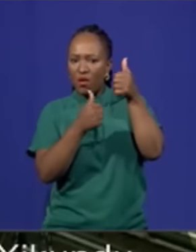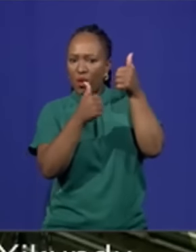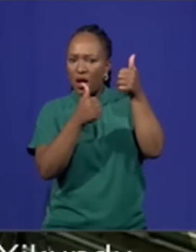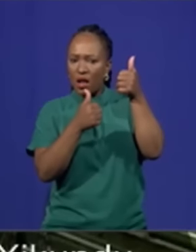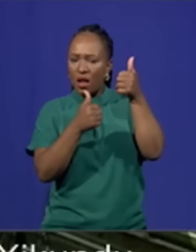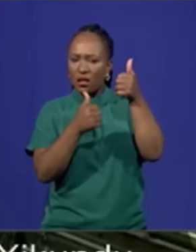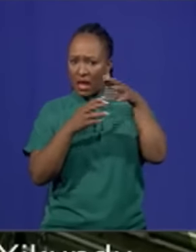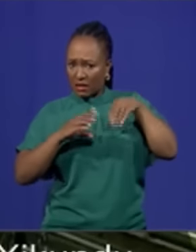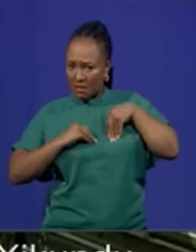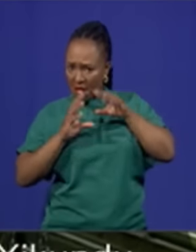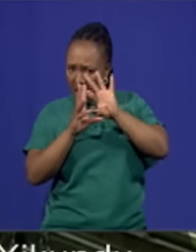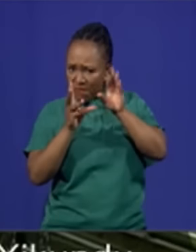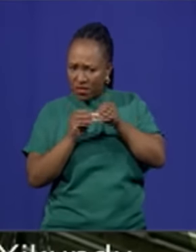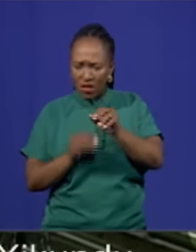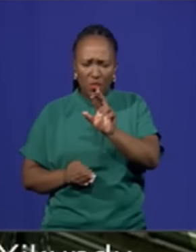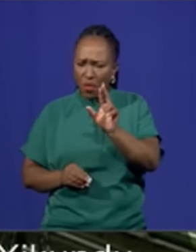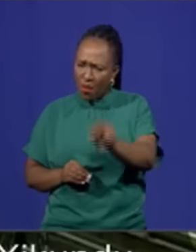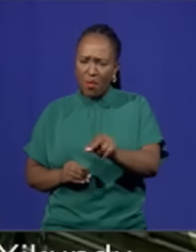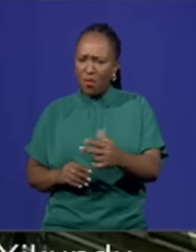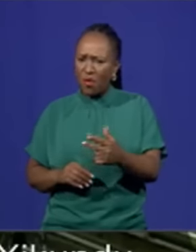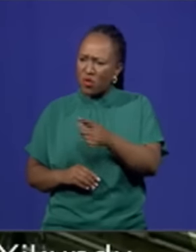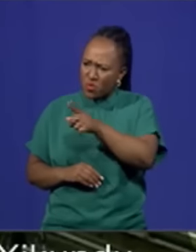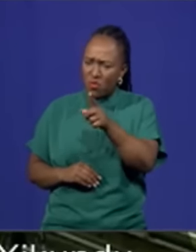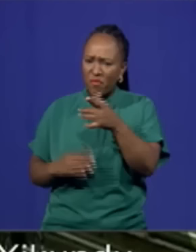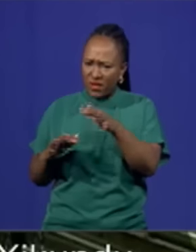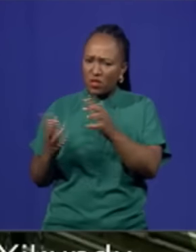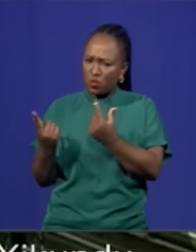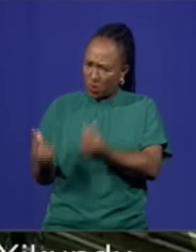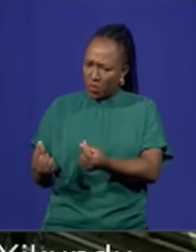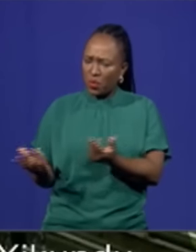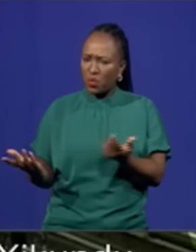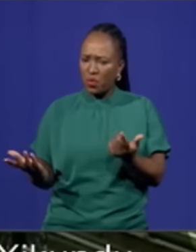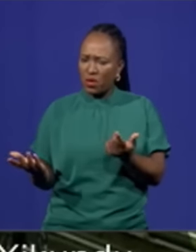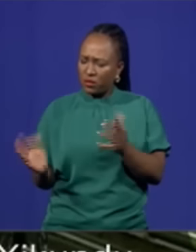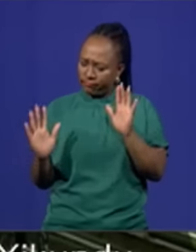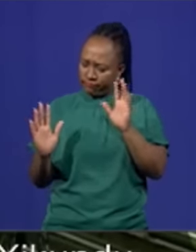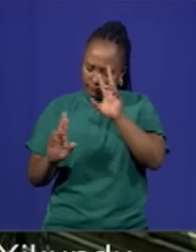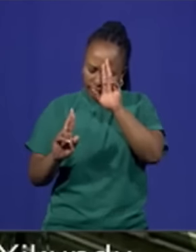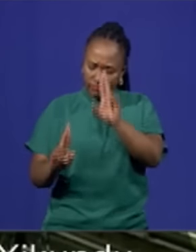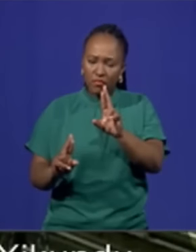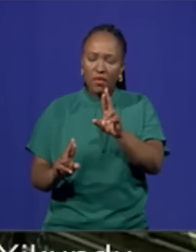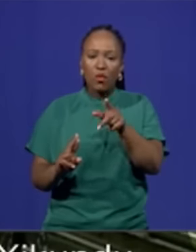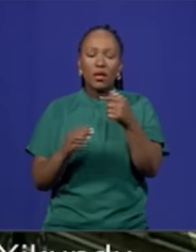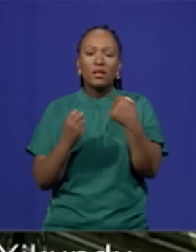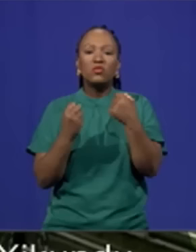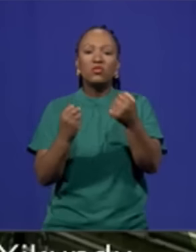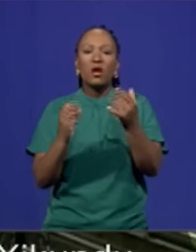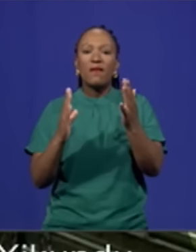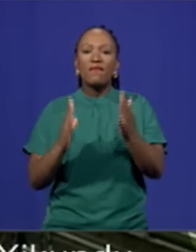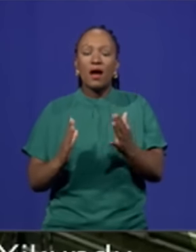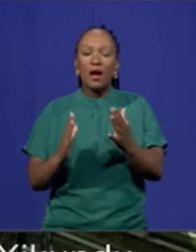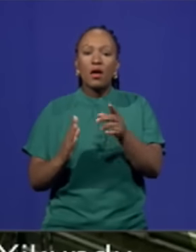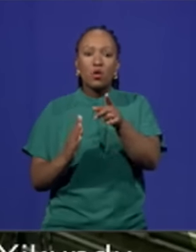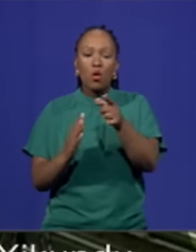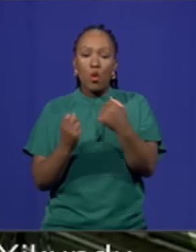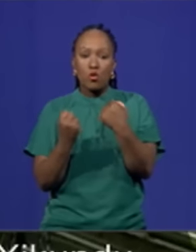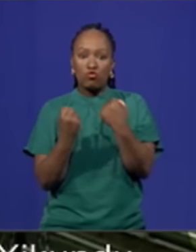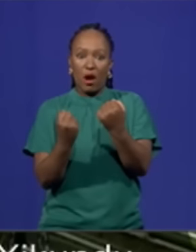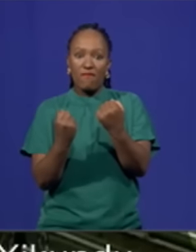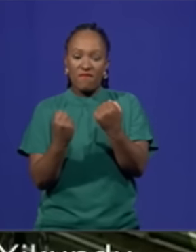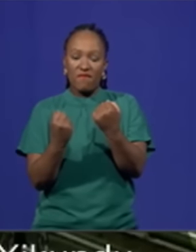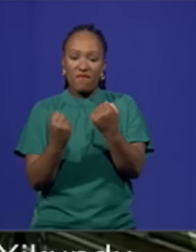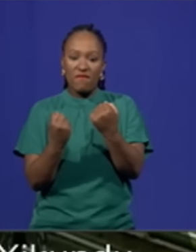away. With due respect. I must say this so that when you are a driver, you are behind the steering wheel.